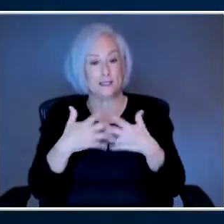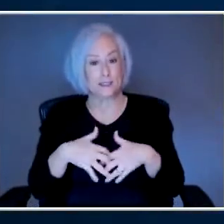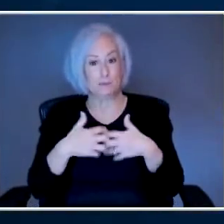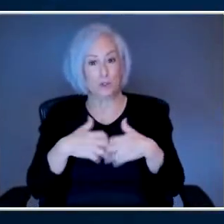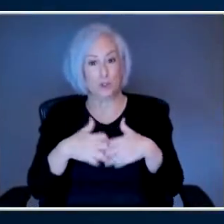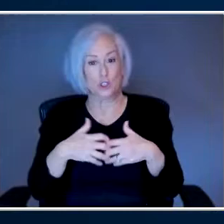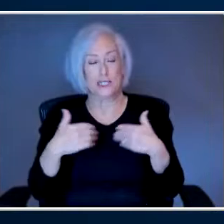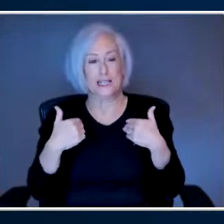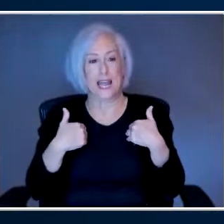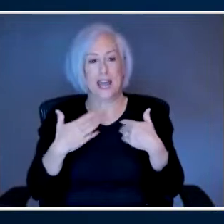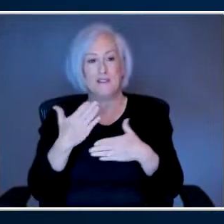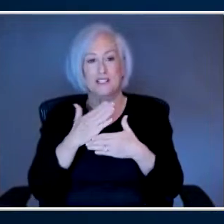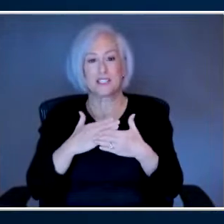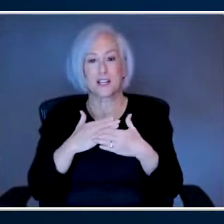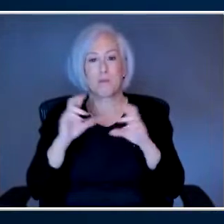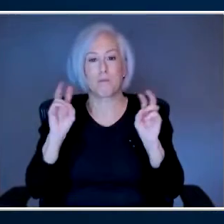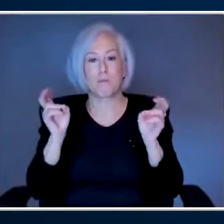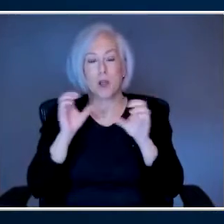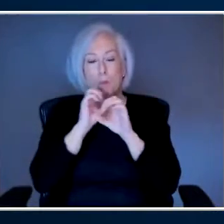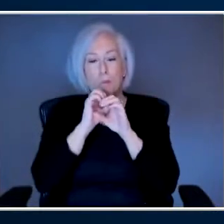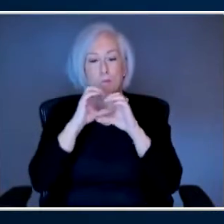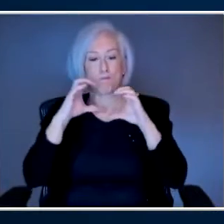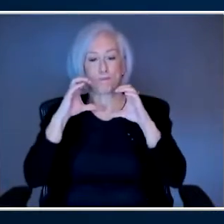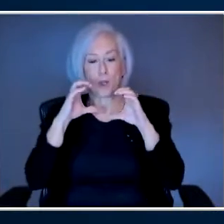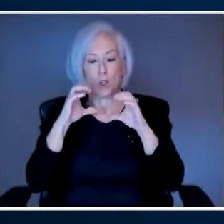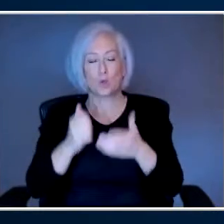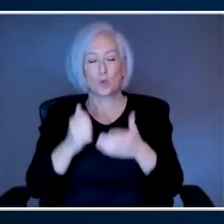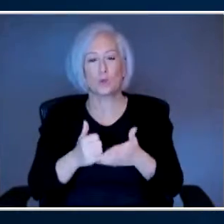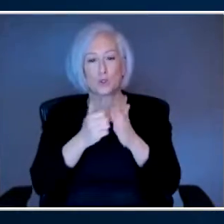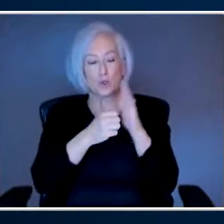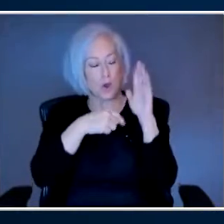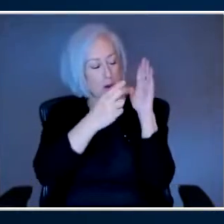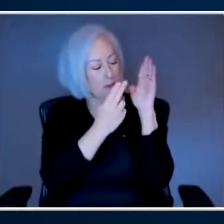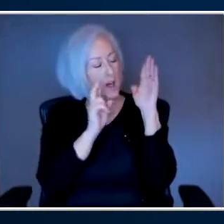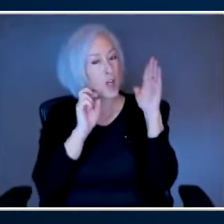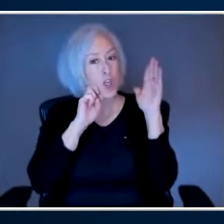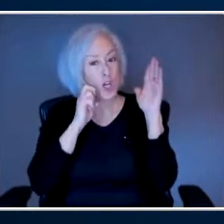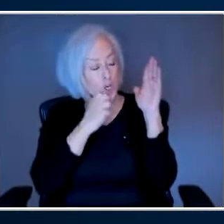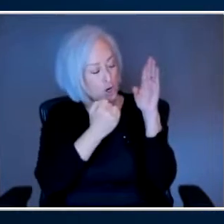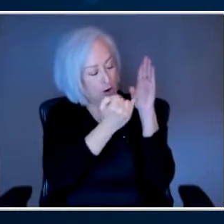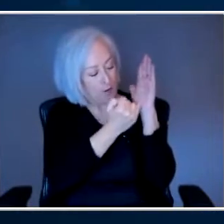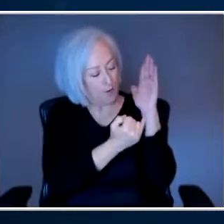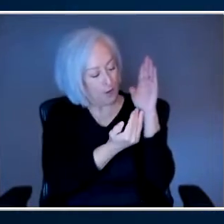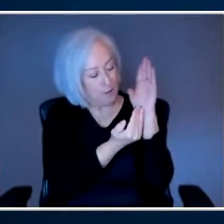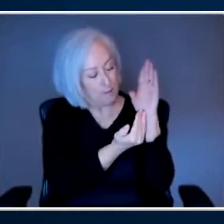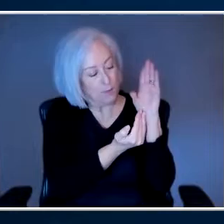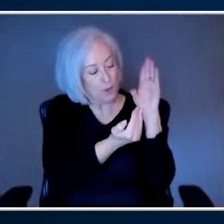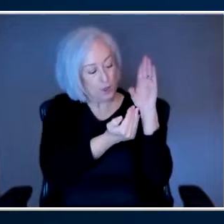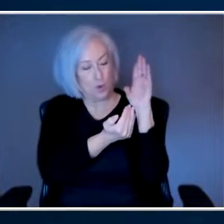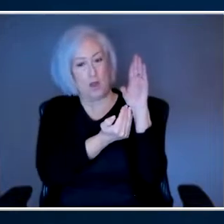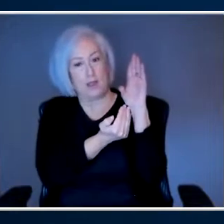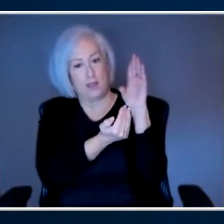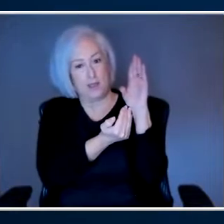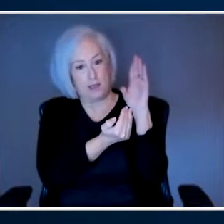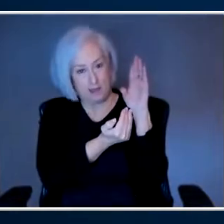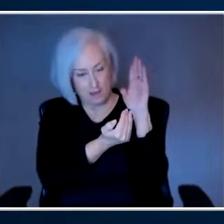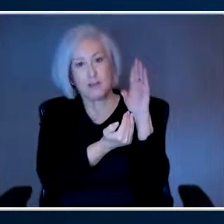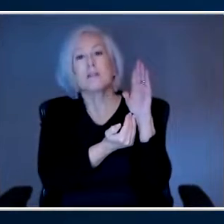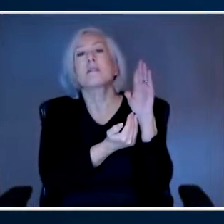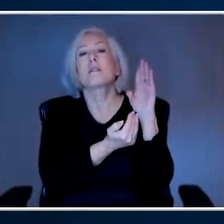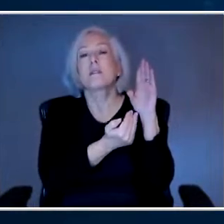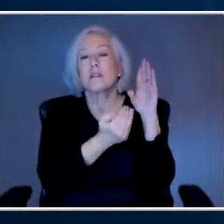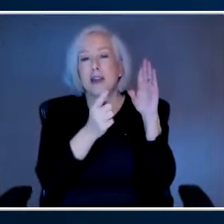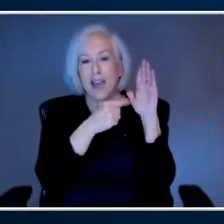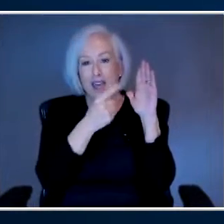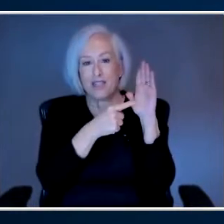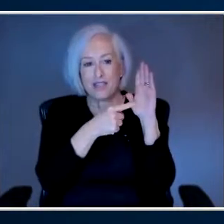the nerve itself out of the way. And then this is all being watched on the ultrasound itself. And then at the tip is a small blade that cuts that